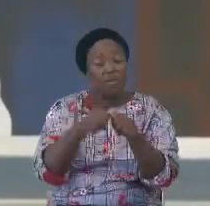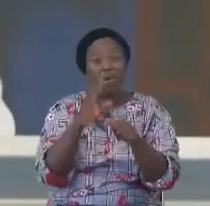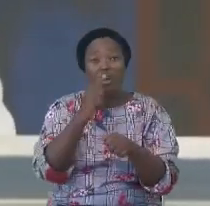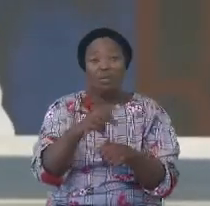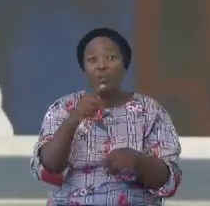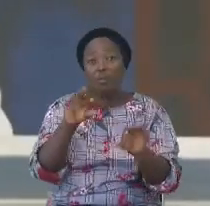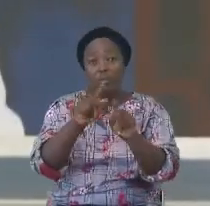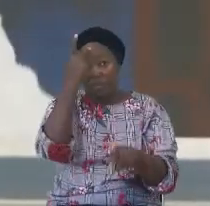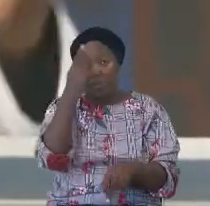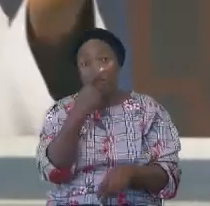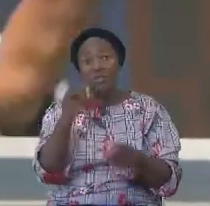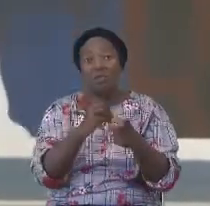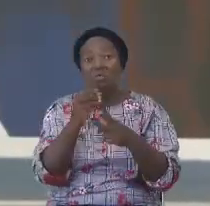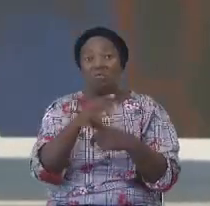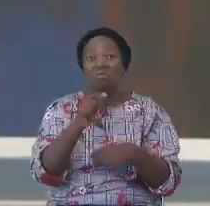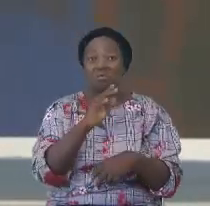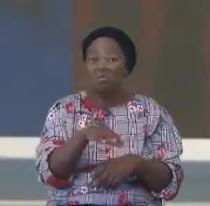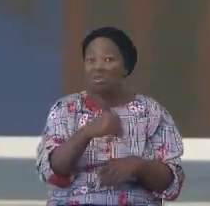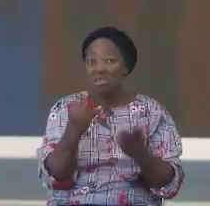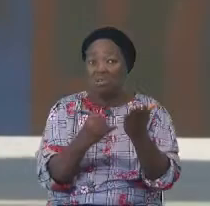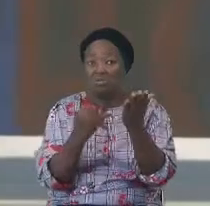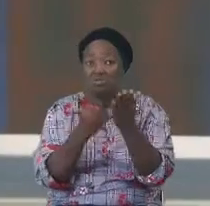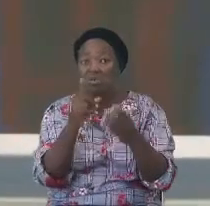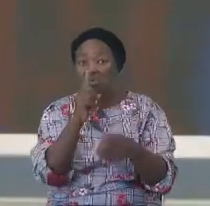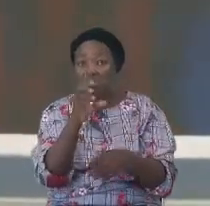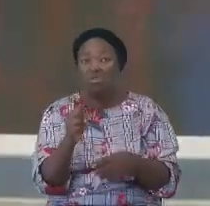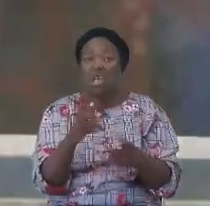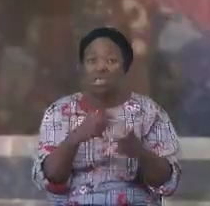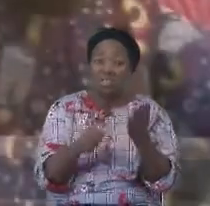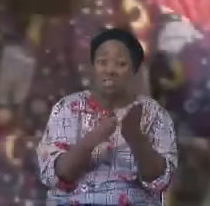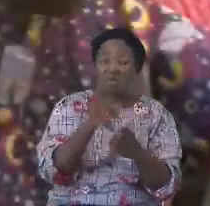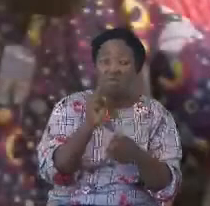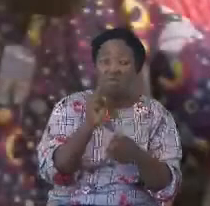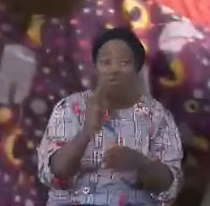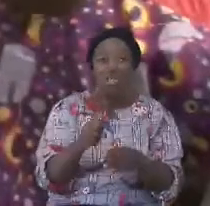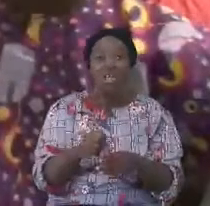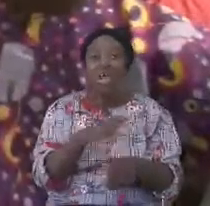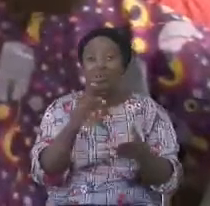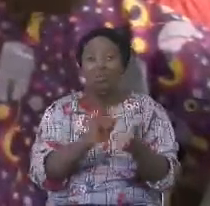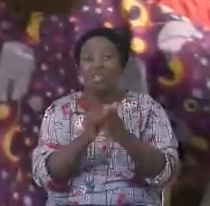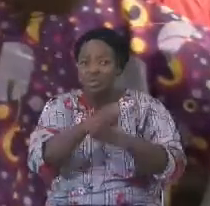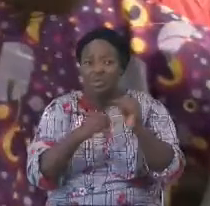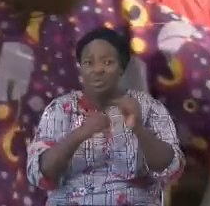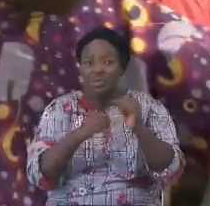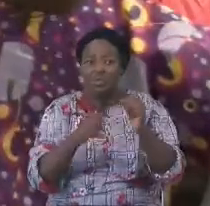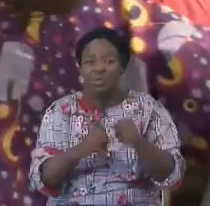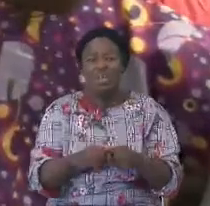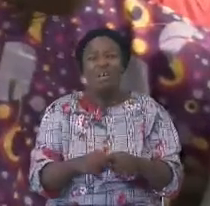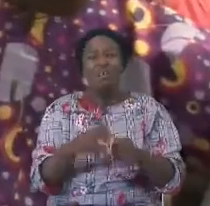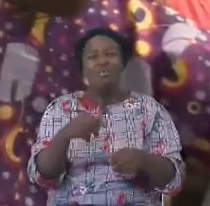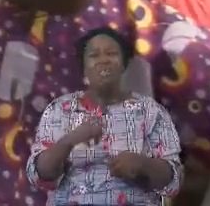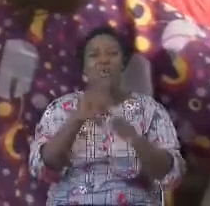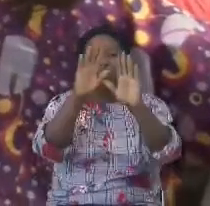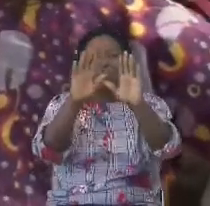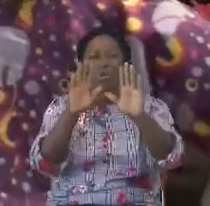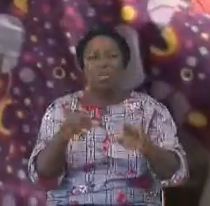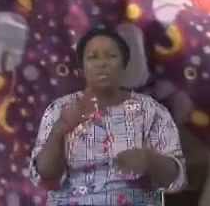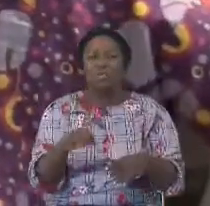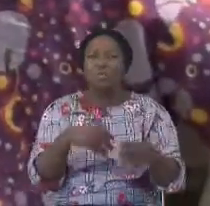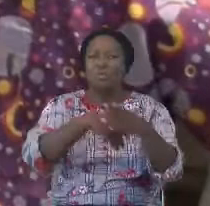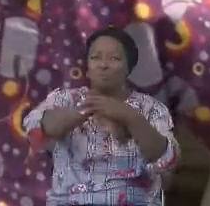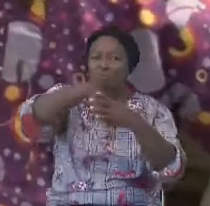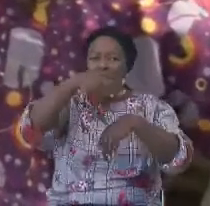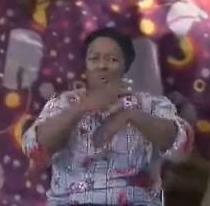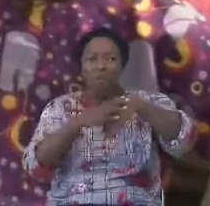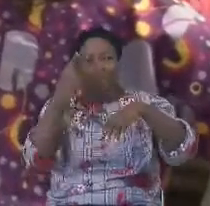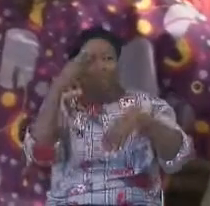remember your parents? Do you remember your siblings? Do you remember other people who are suffering? The wonder